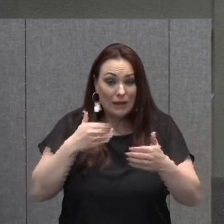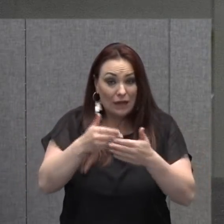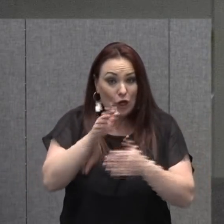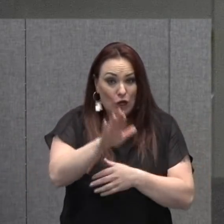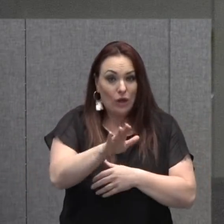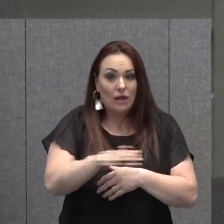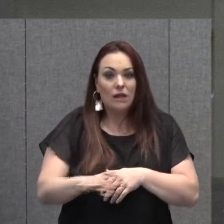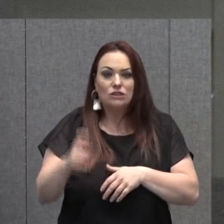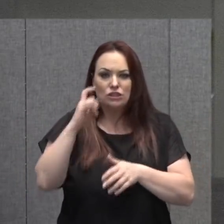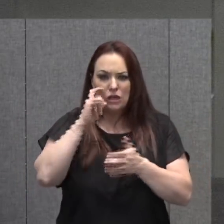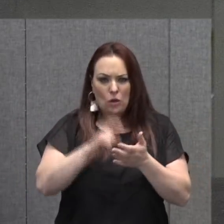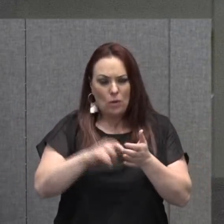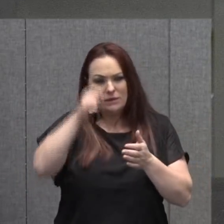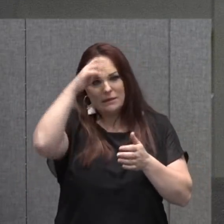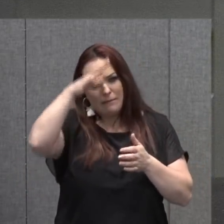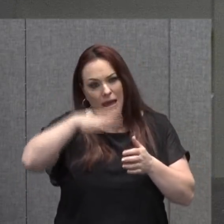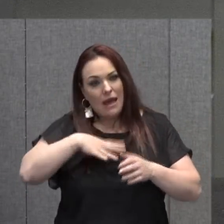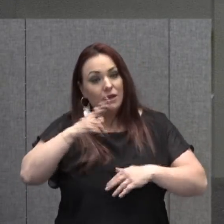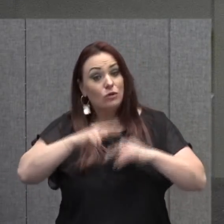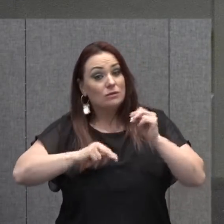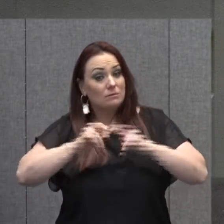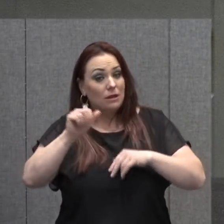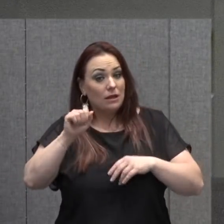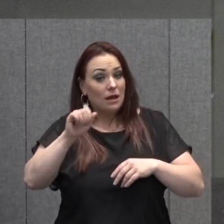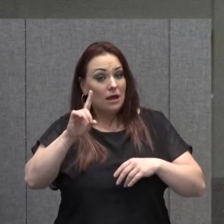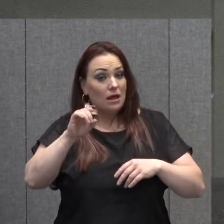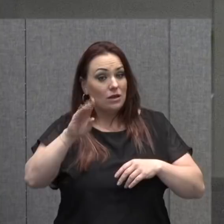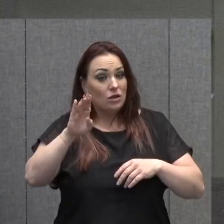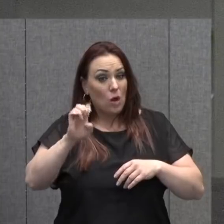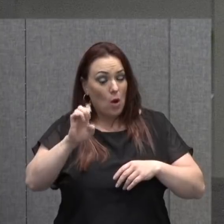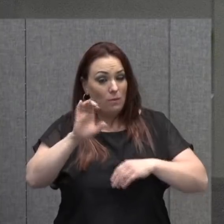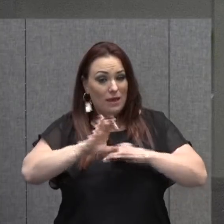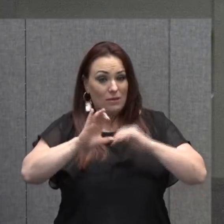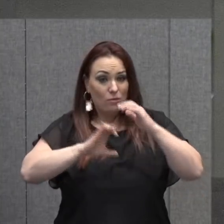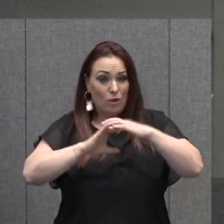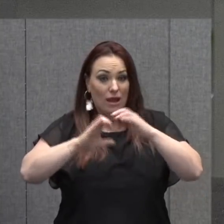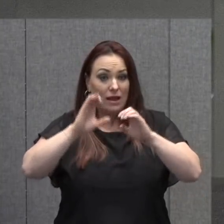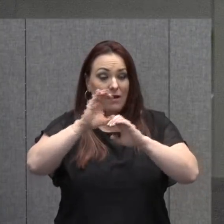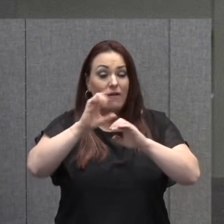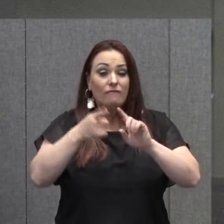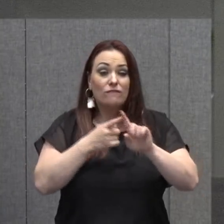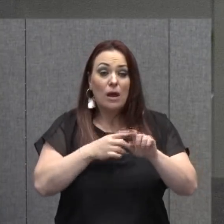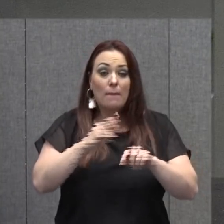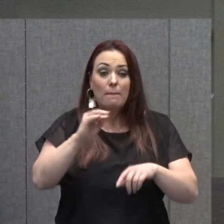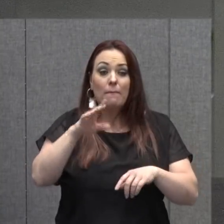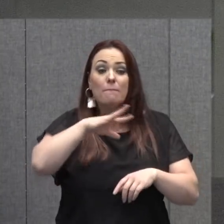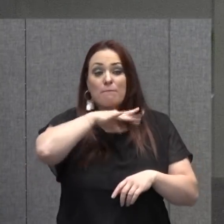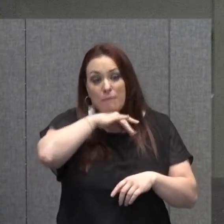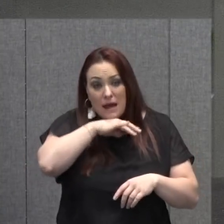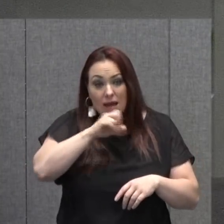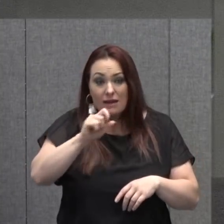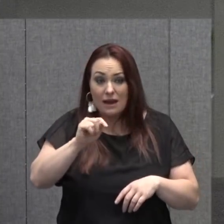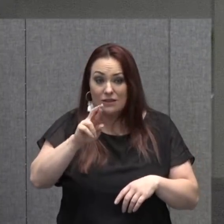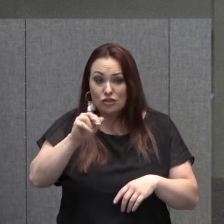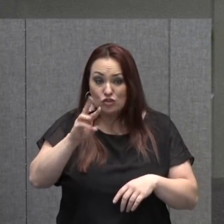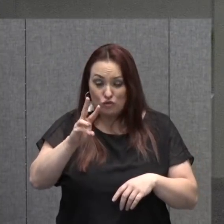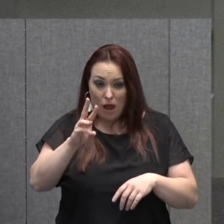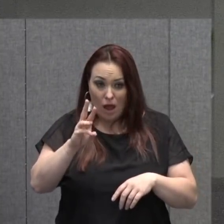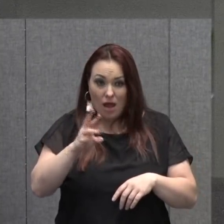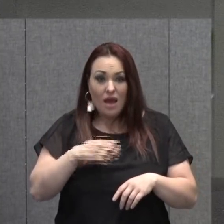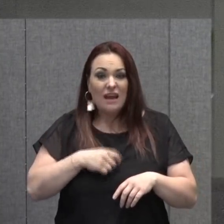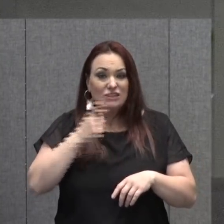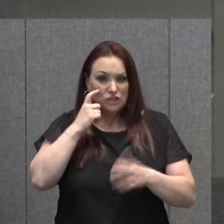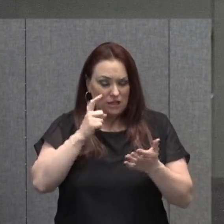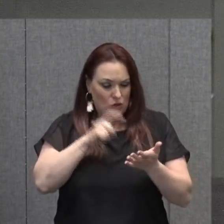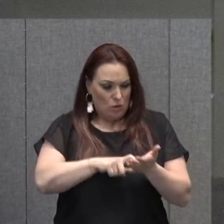making adobe bricks from mud and straw. The bricks lay on the ground, baking in the hot sun. The third little javelina